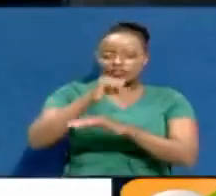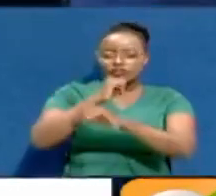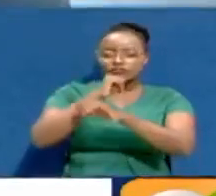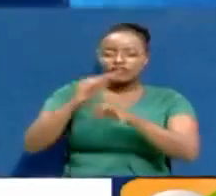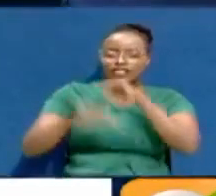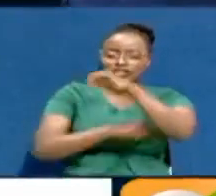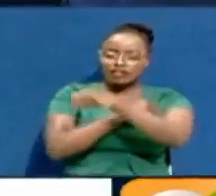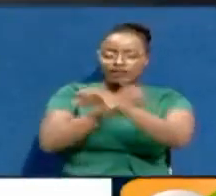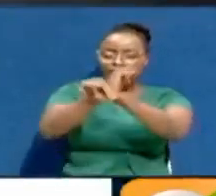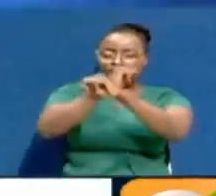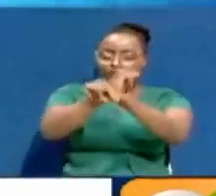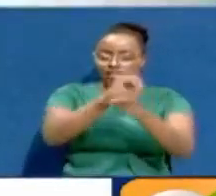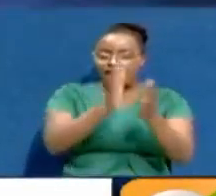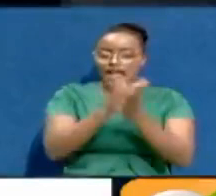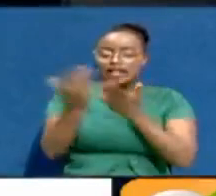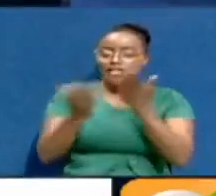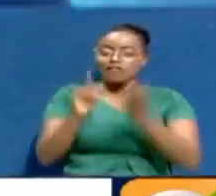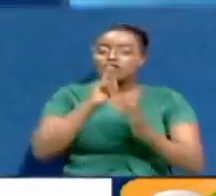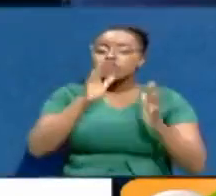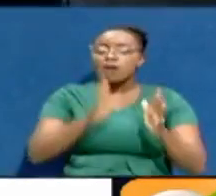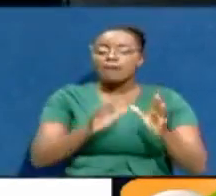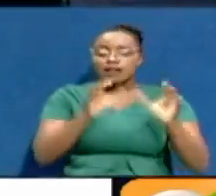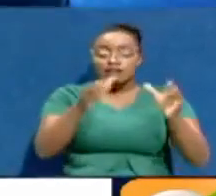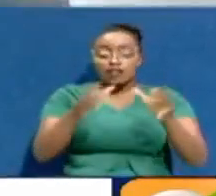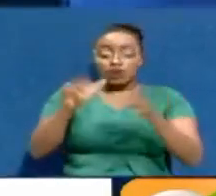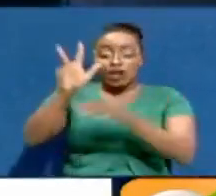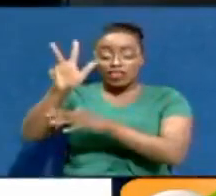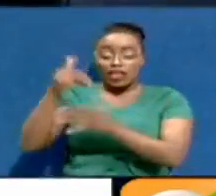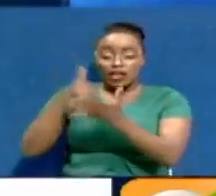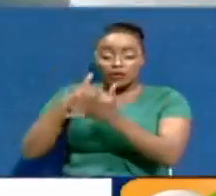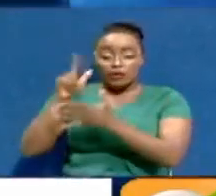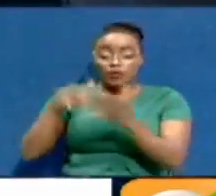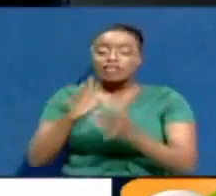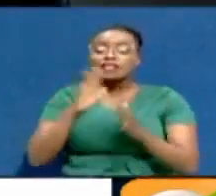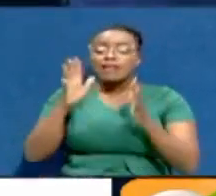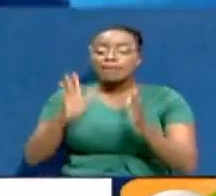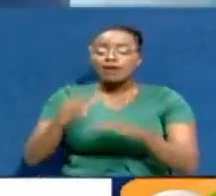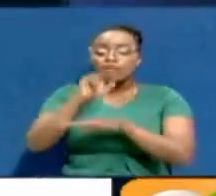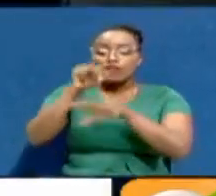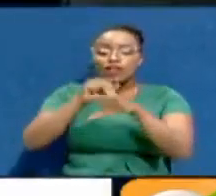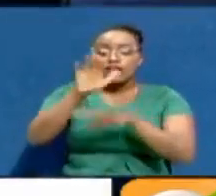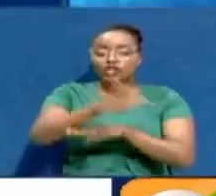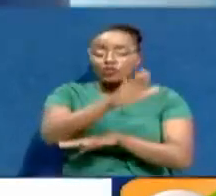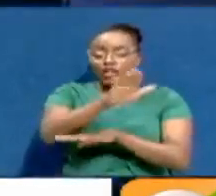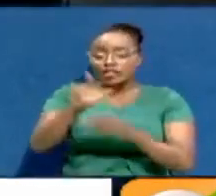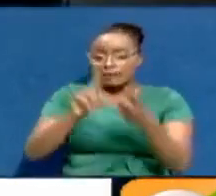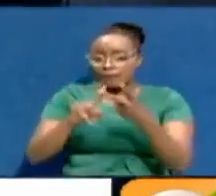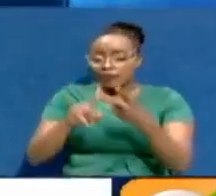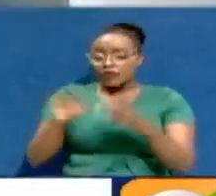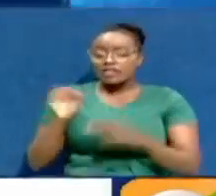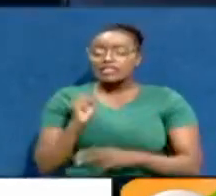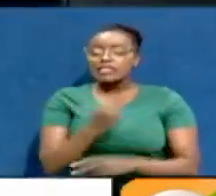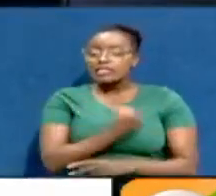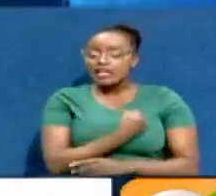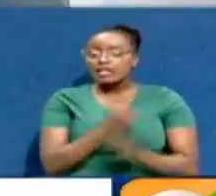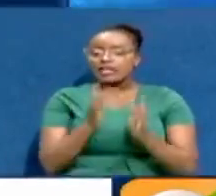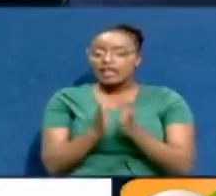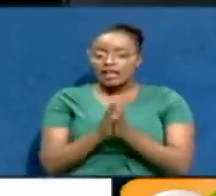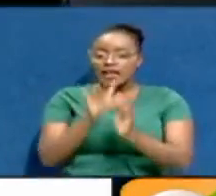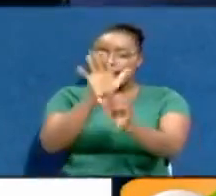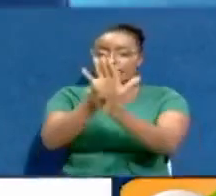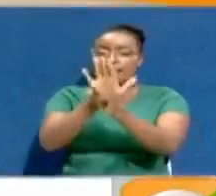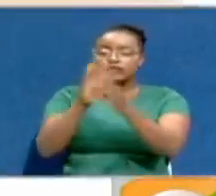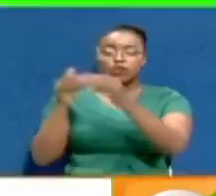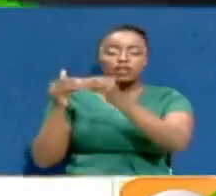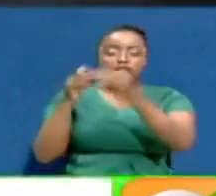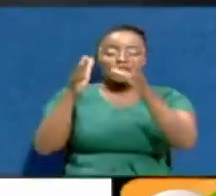Forces and Service Commanders, while Category 3 comprised Speakers of the National Assembly, the Senate and